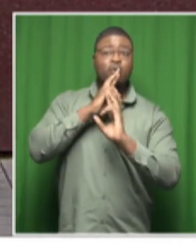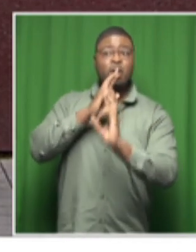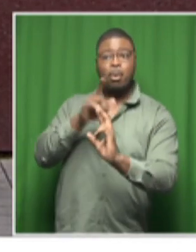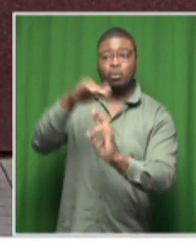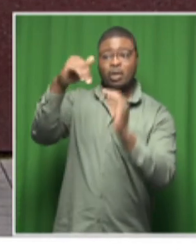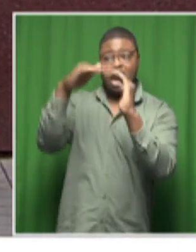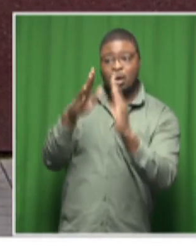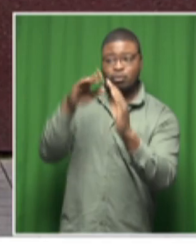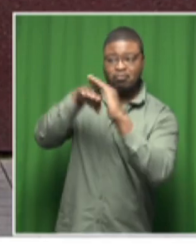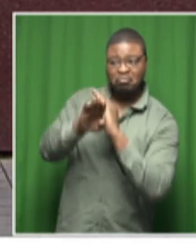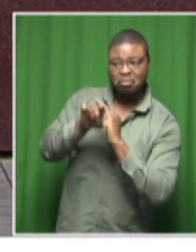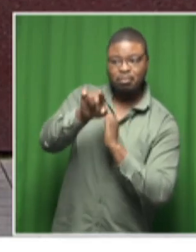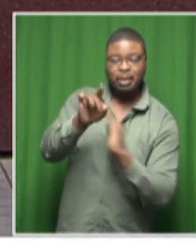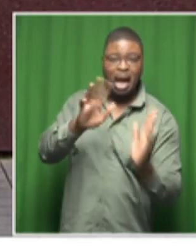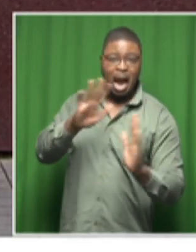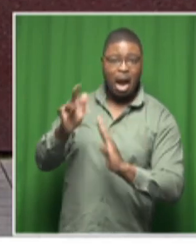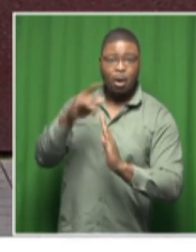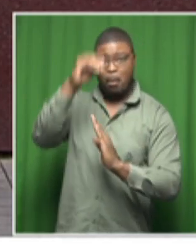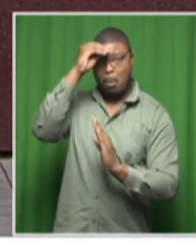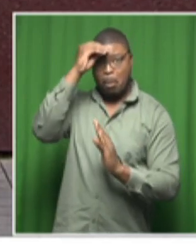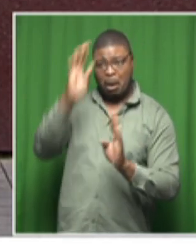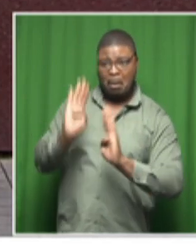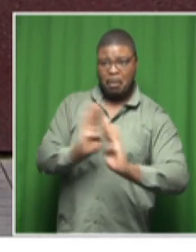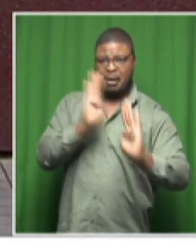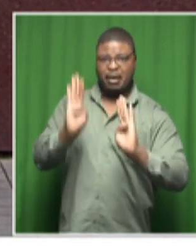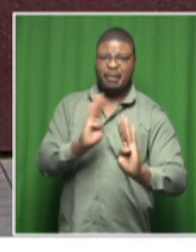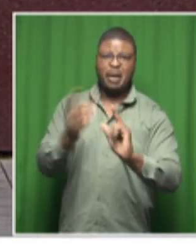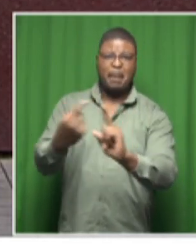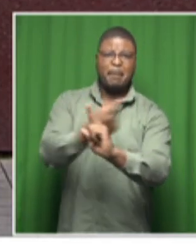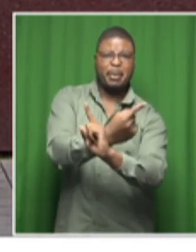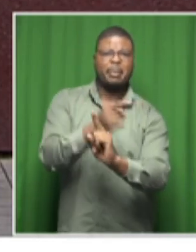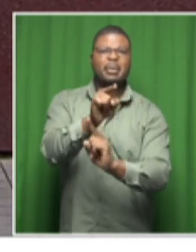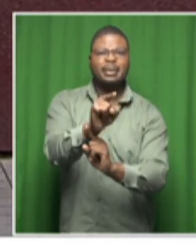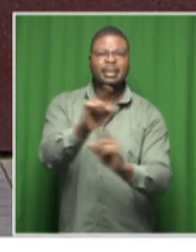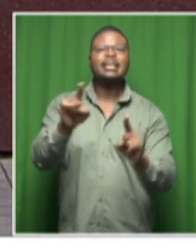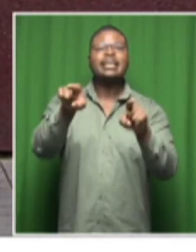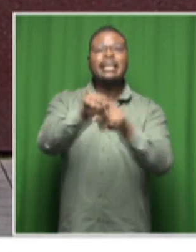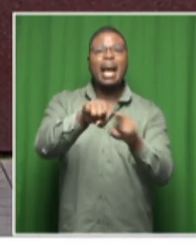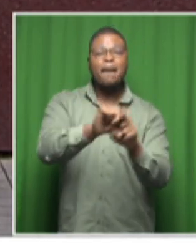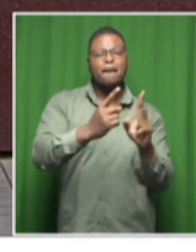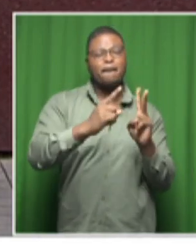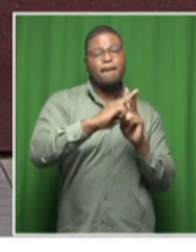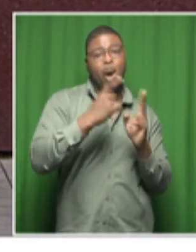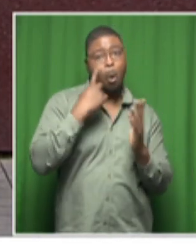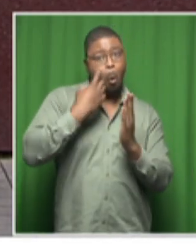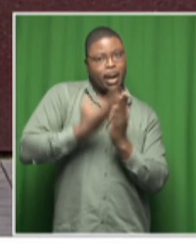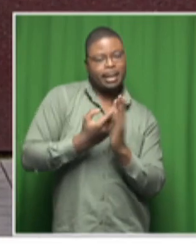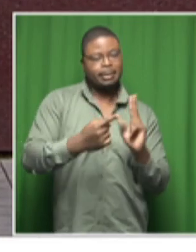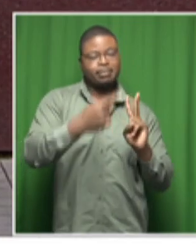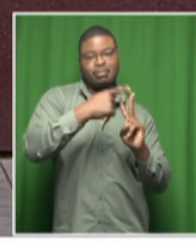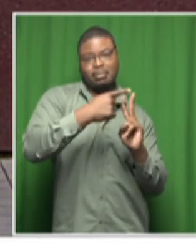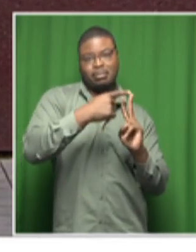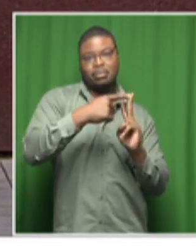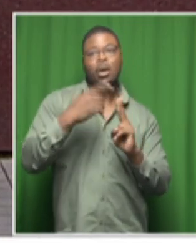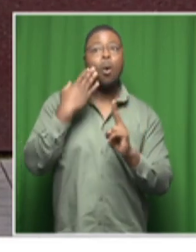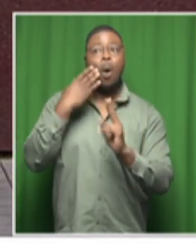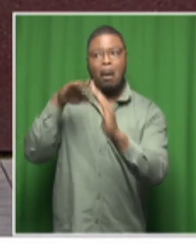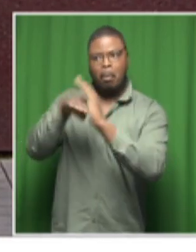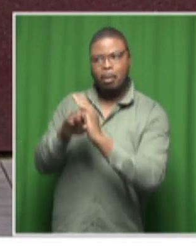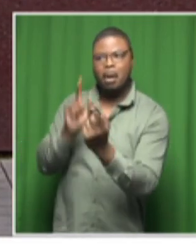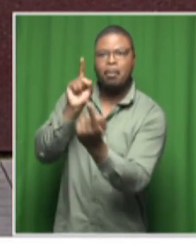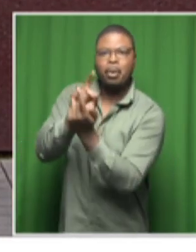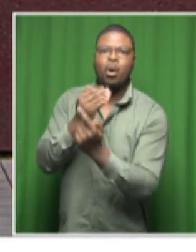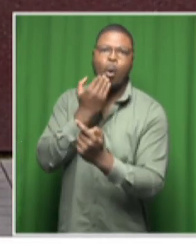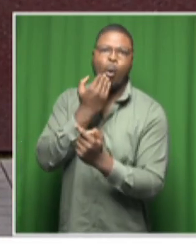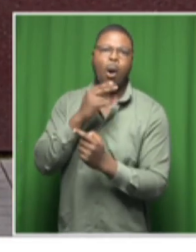Much of what he came under fire for was, you recall, that Mthethwa had gone to the house and found an uncle,